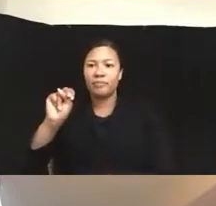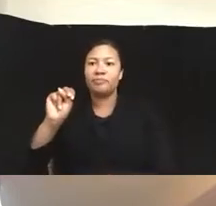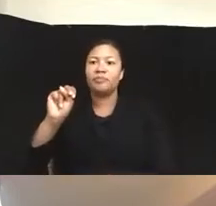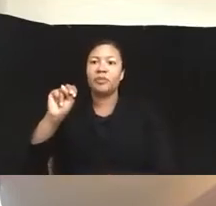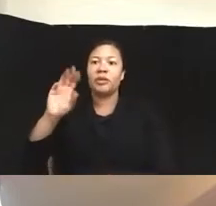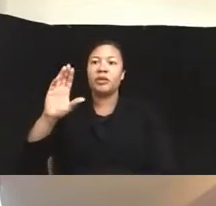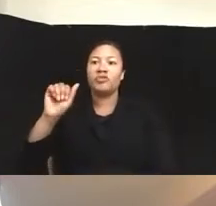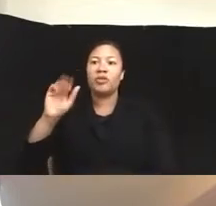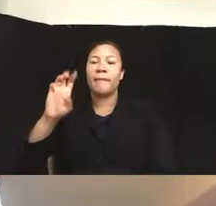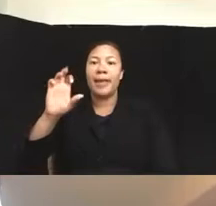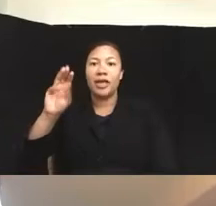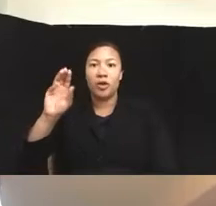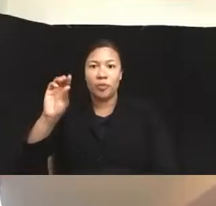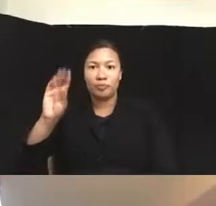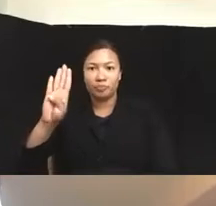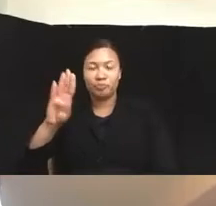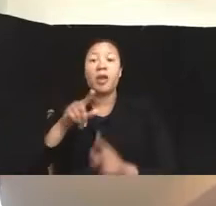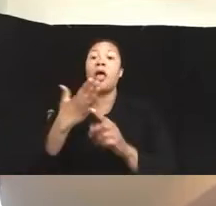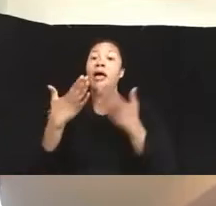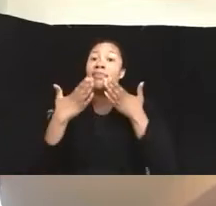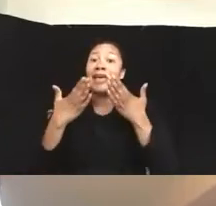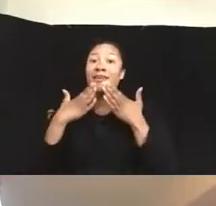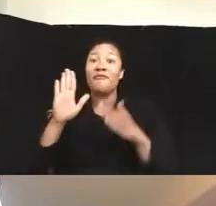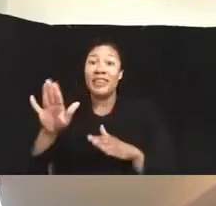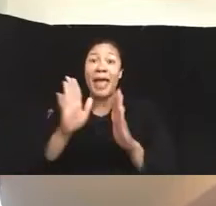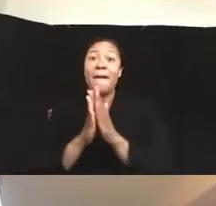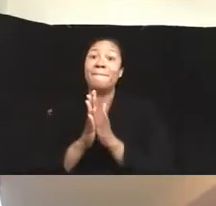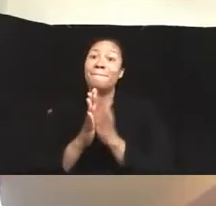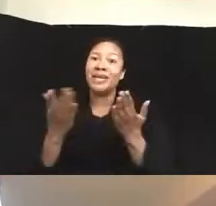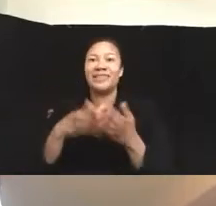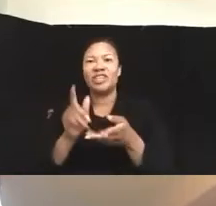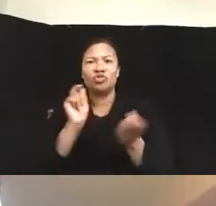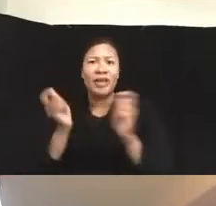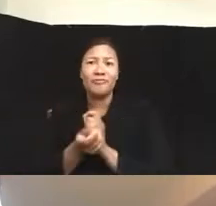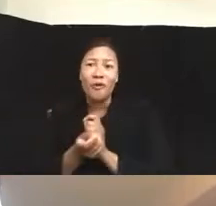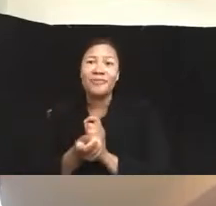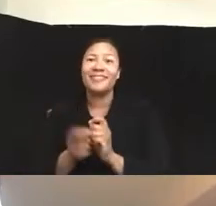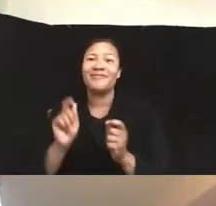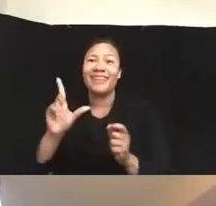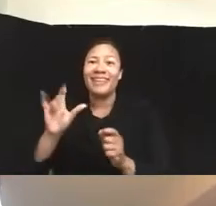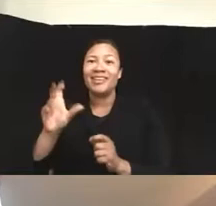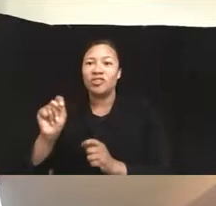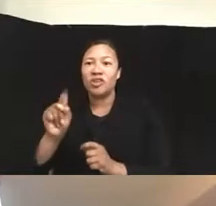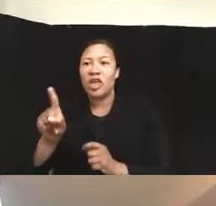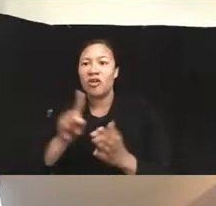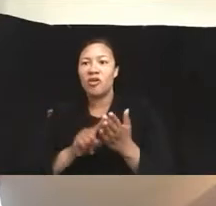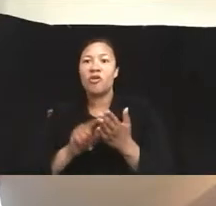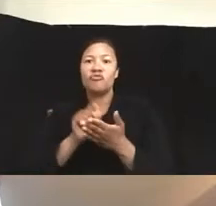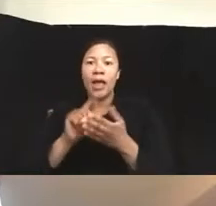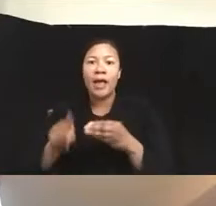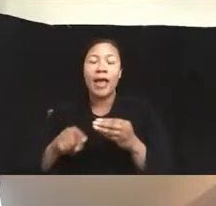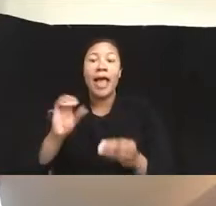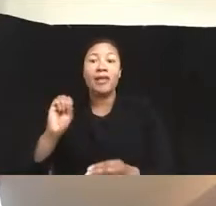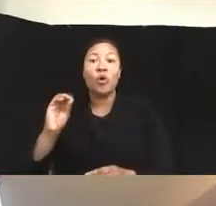and transformative literature in IR that this book is. He's writing his SRP, and it's about IO, International